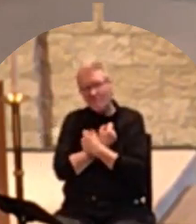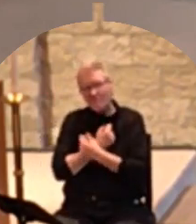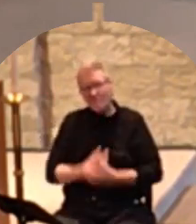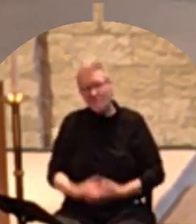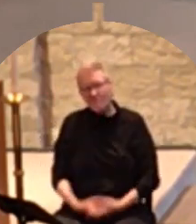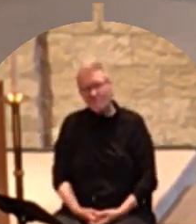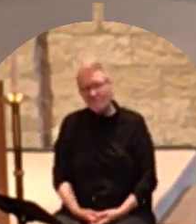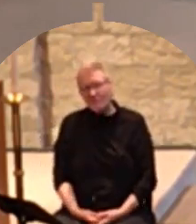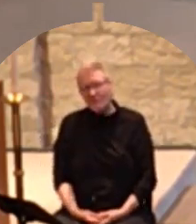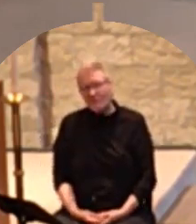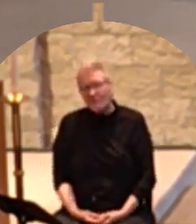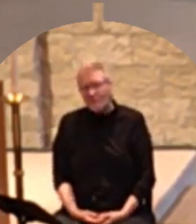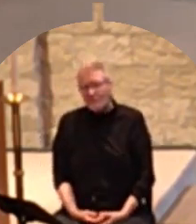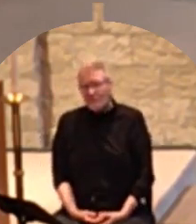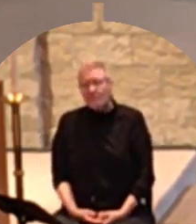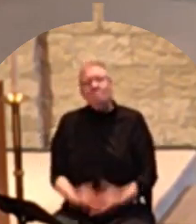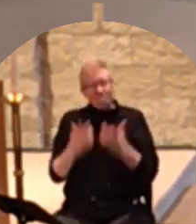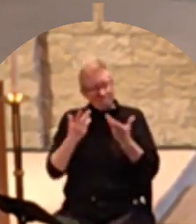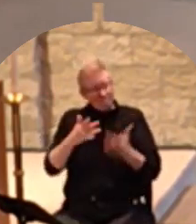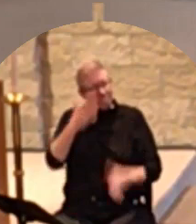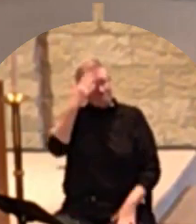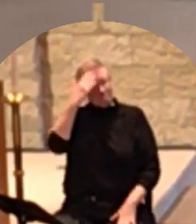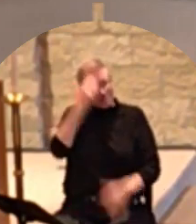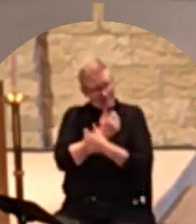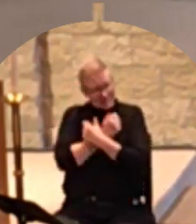And we know that it is so.